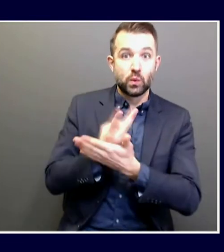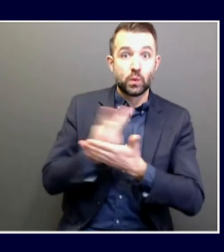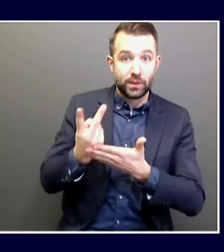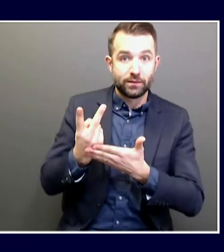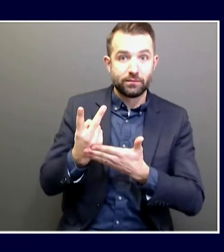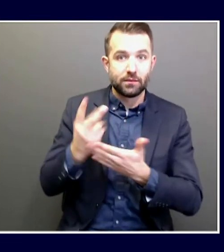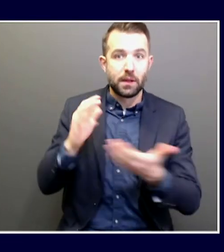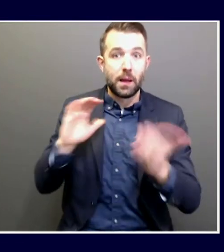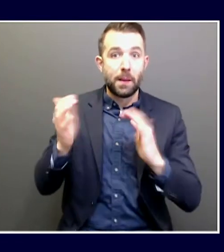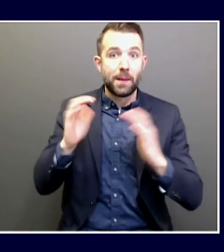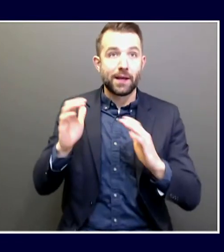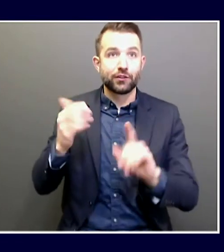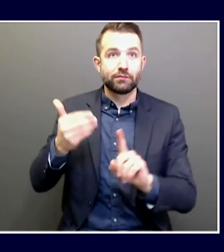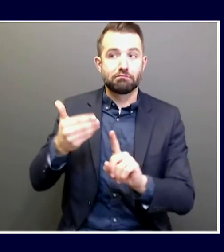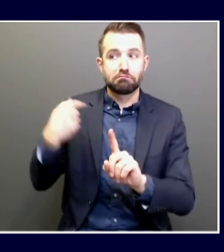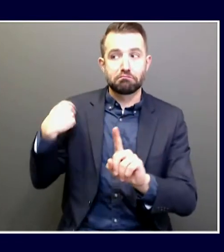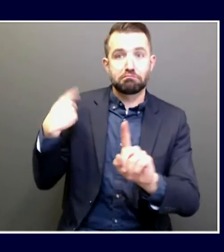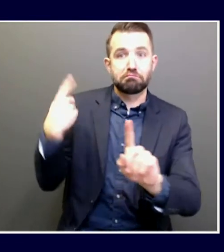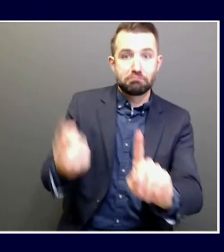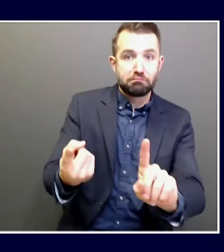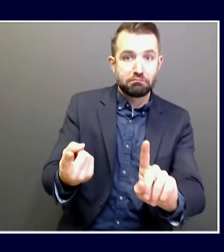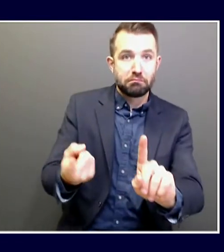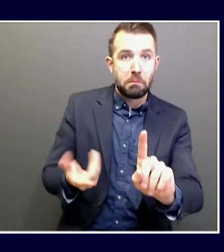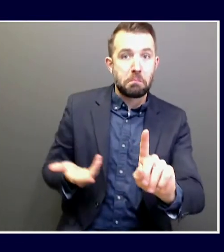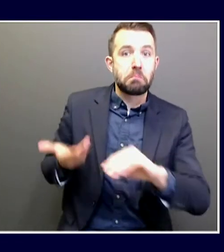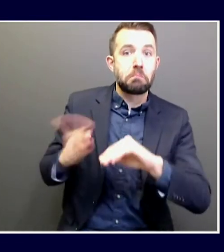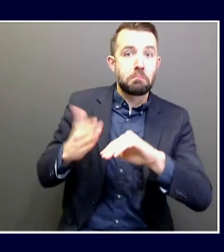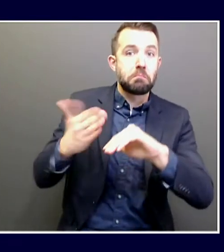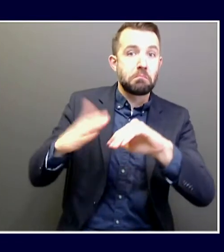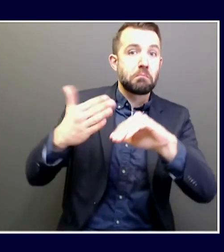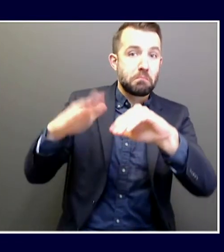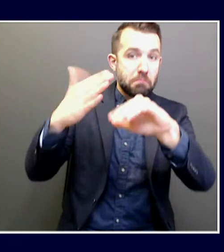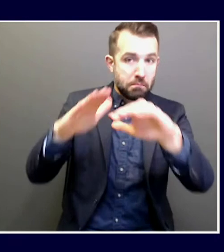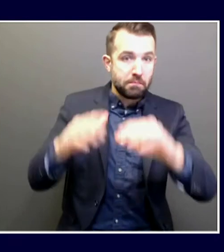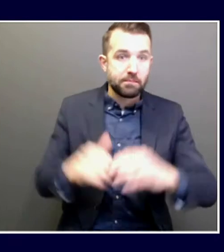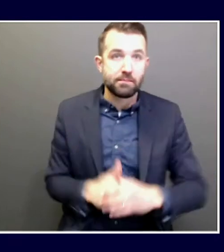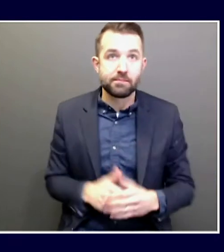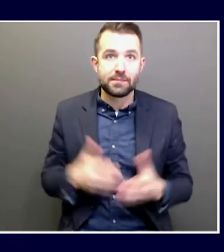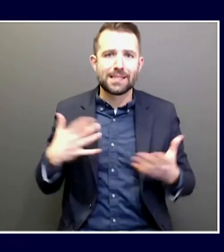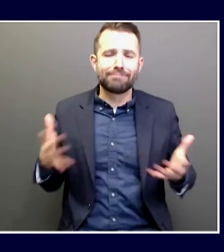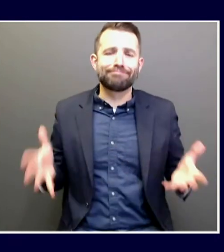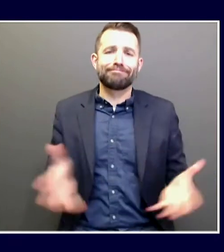of that hard work to get folks vaccinated, as of this morning,